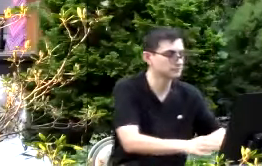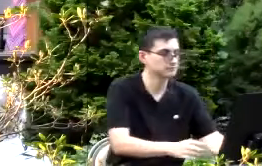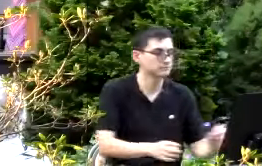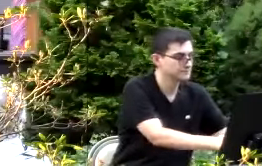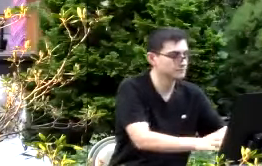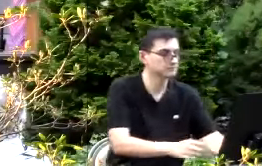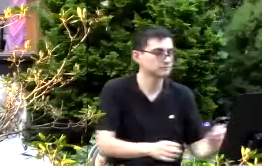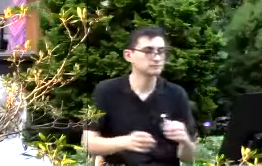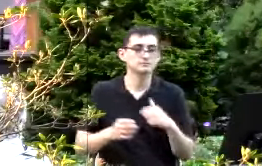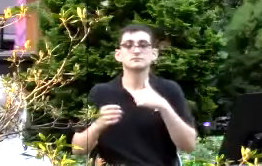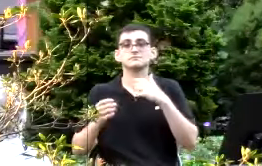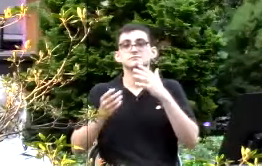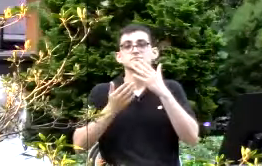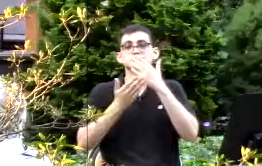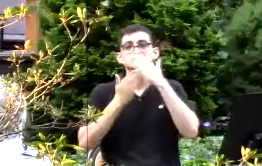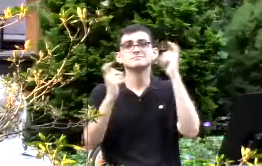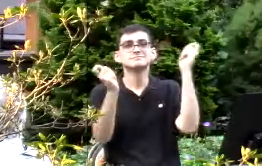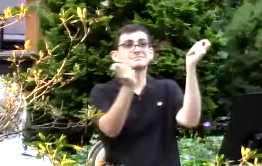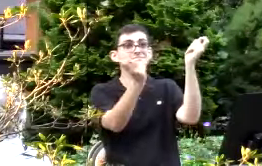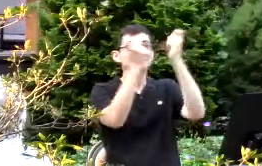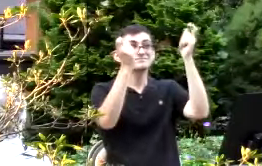lechem min haaretz.